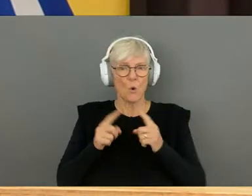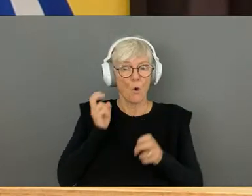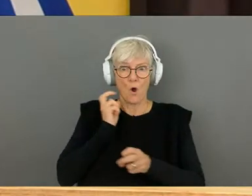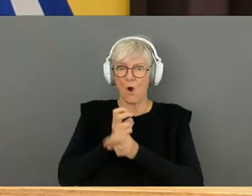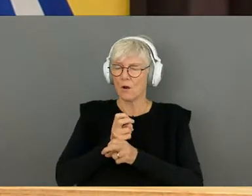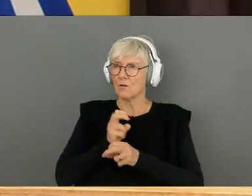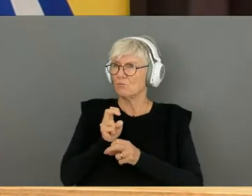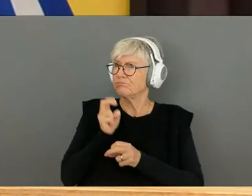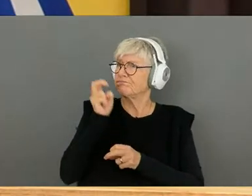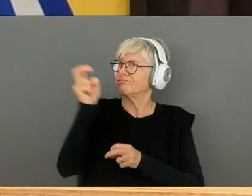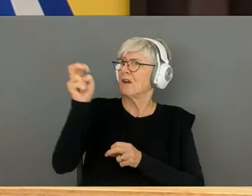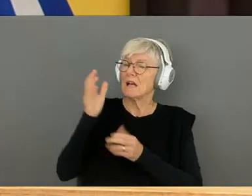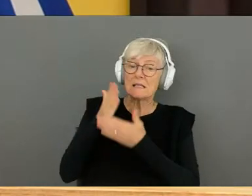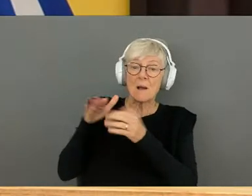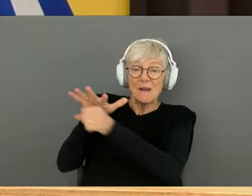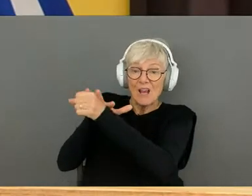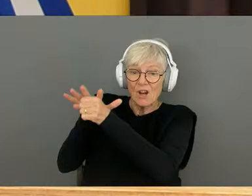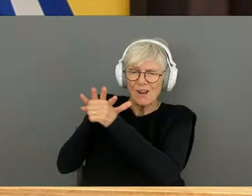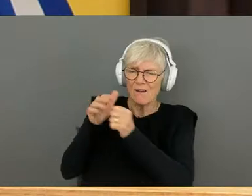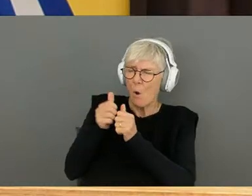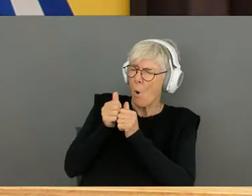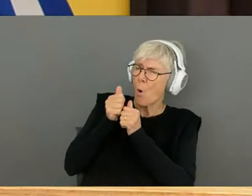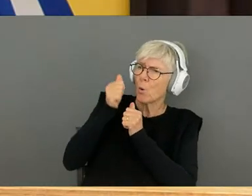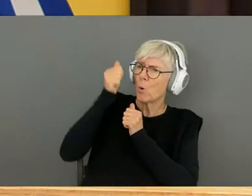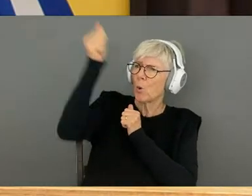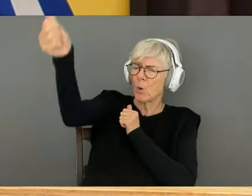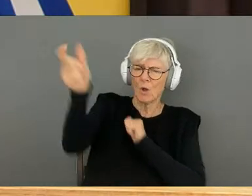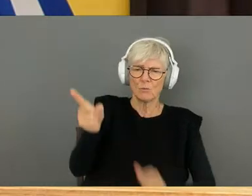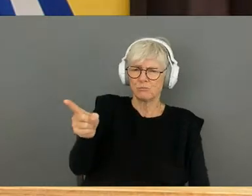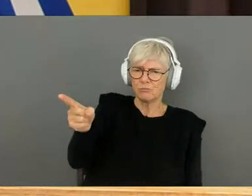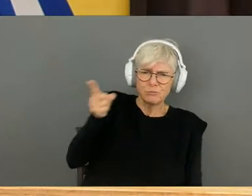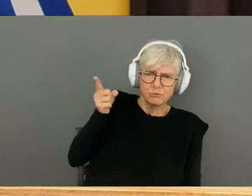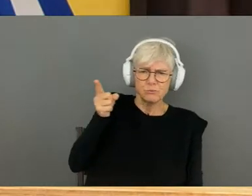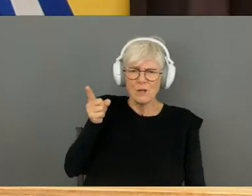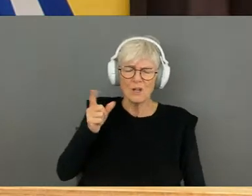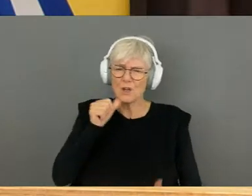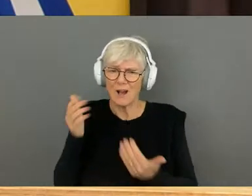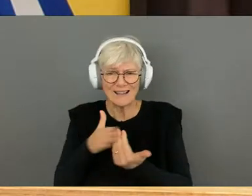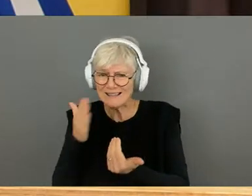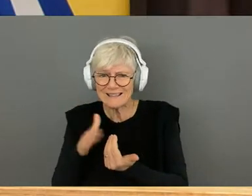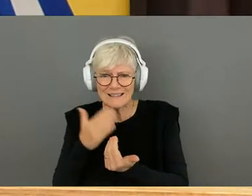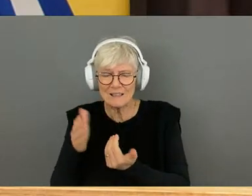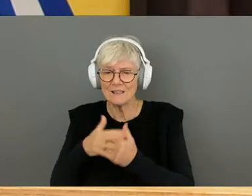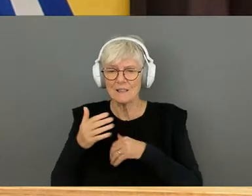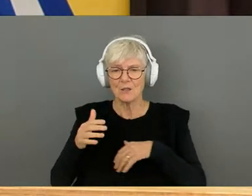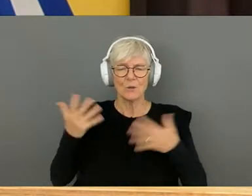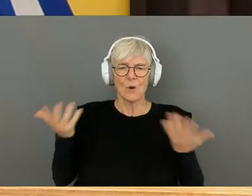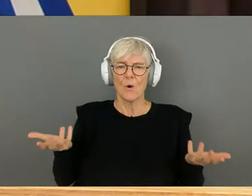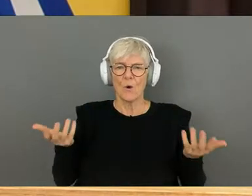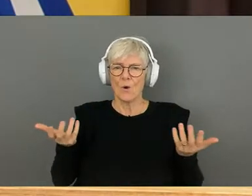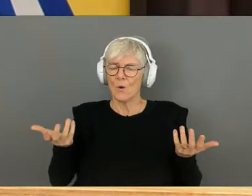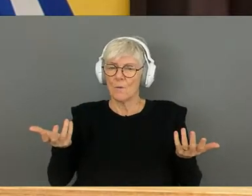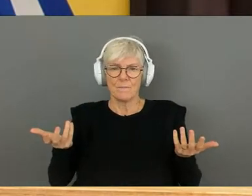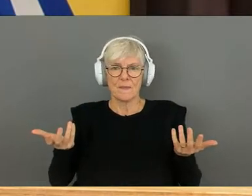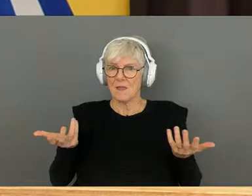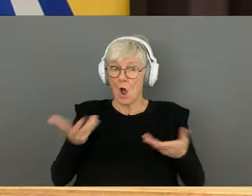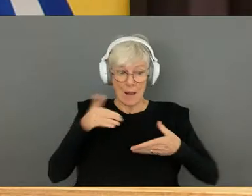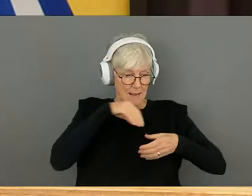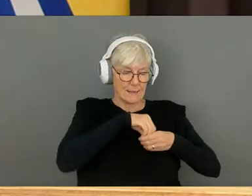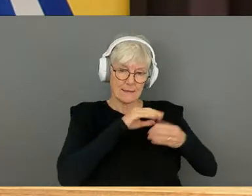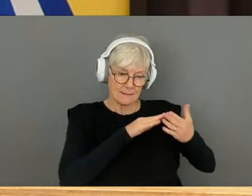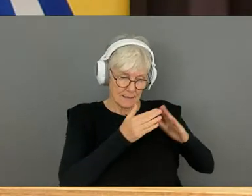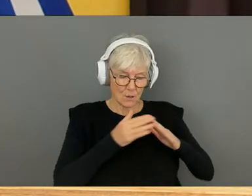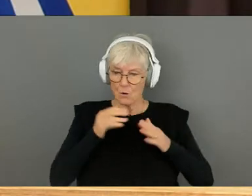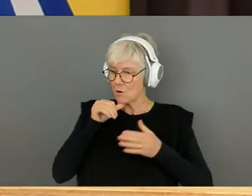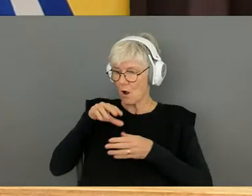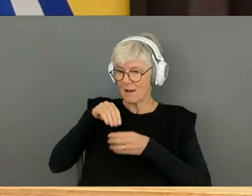Some areas are quite remote. It's not in a city or a town, so it's quite difficult. And as I mentioned earlier, there are